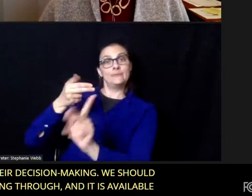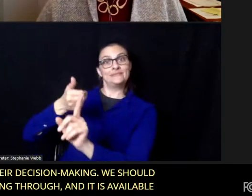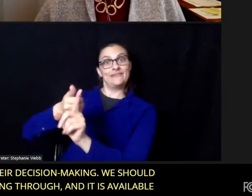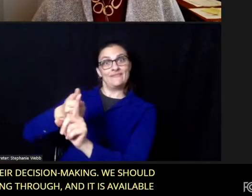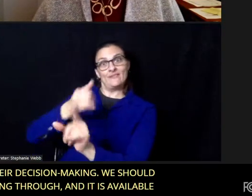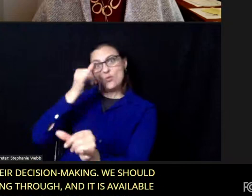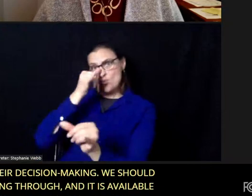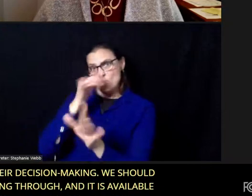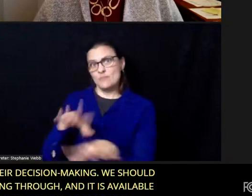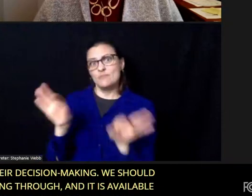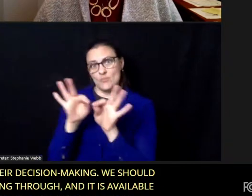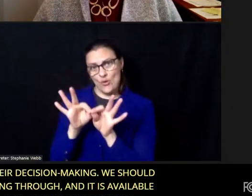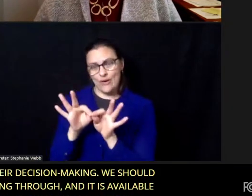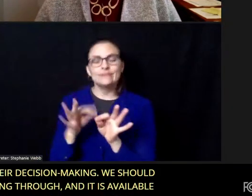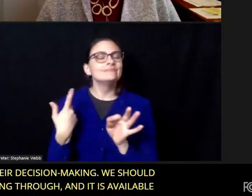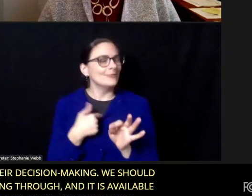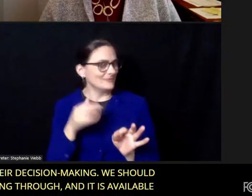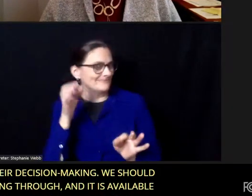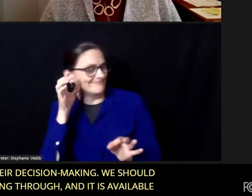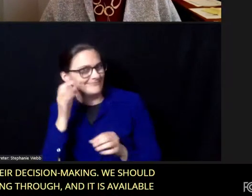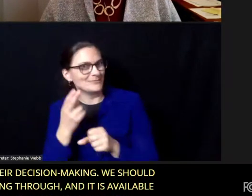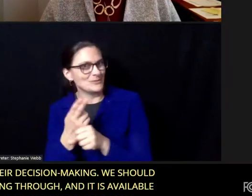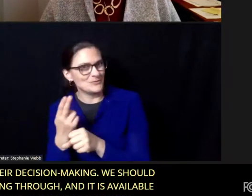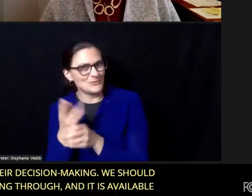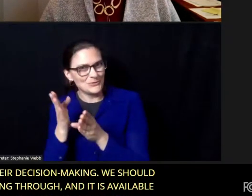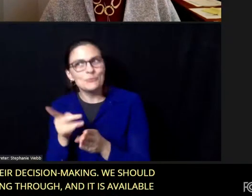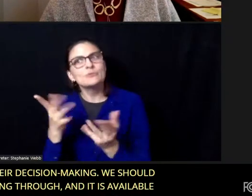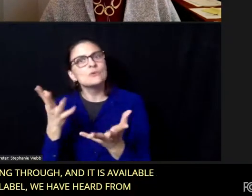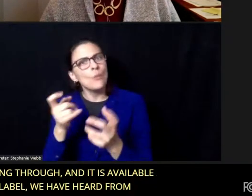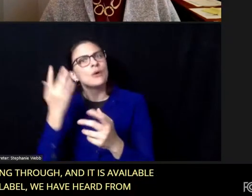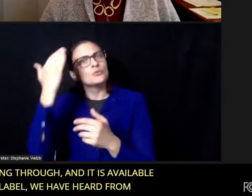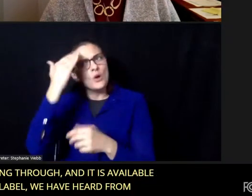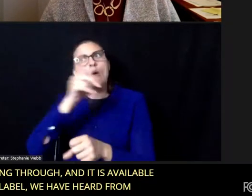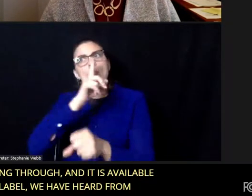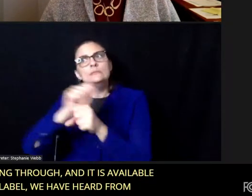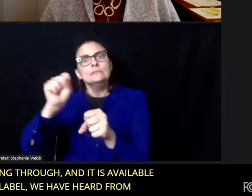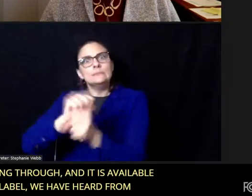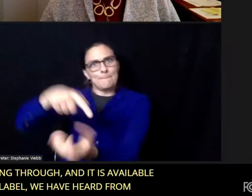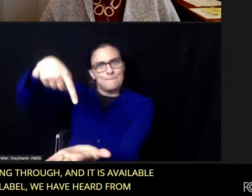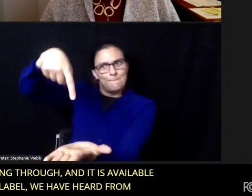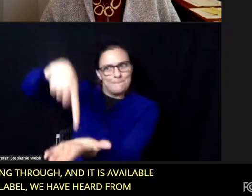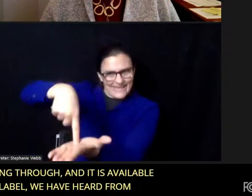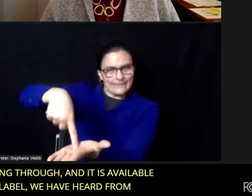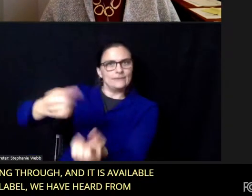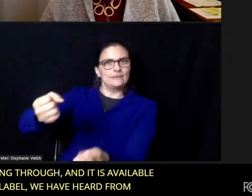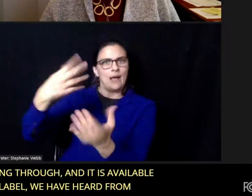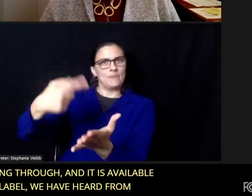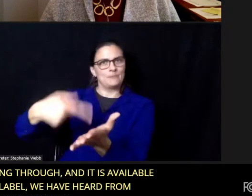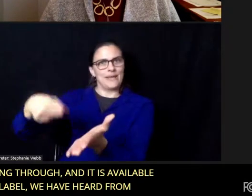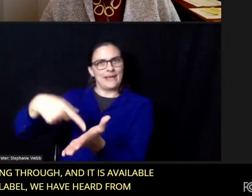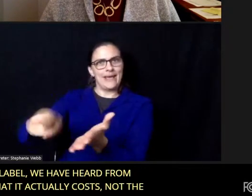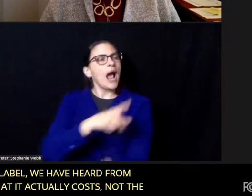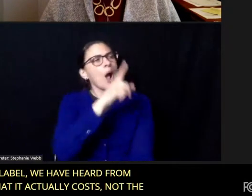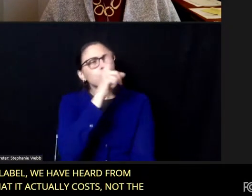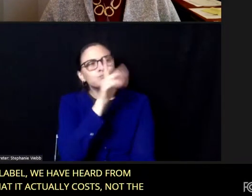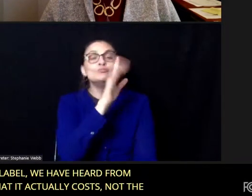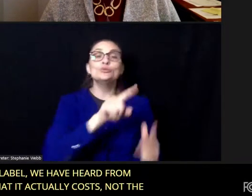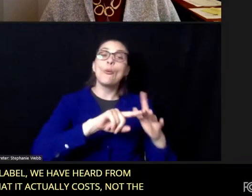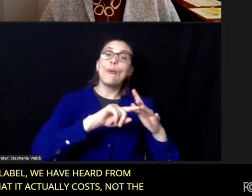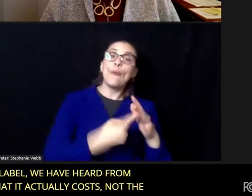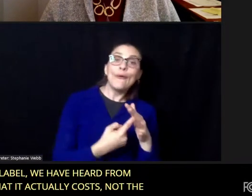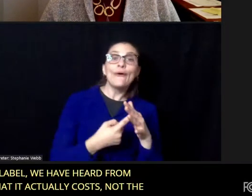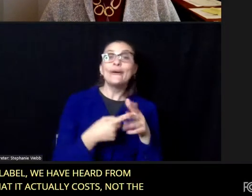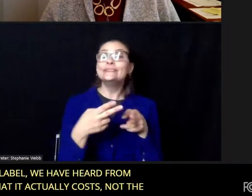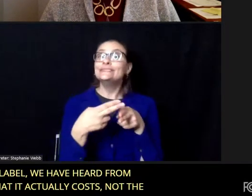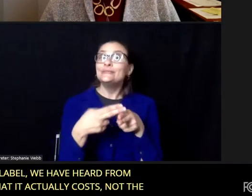not the introductory fee and all the other stuff. They care a lot about reliability, which isn't even on the label right now. And then they